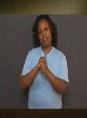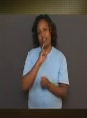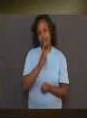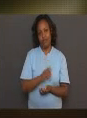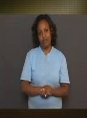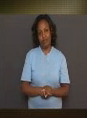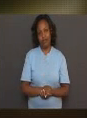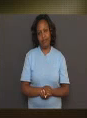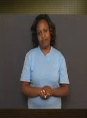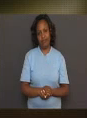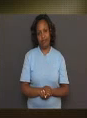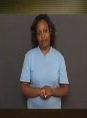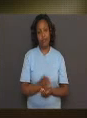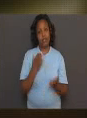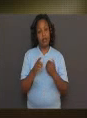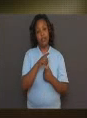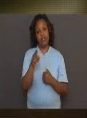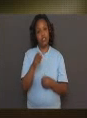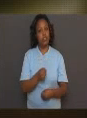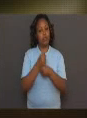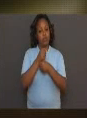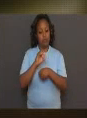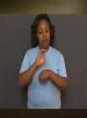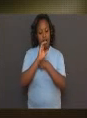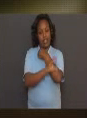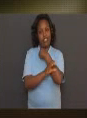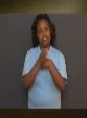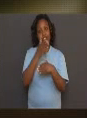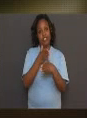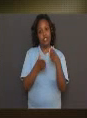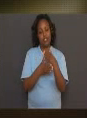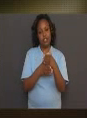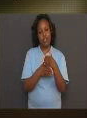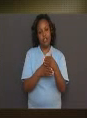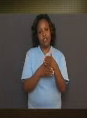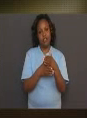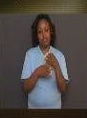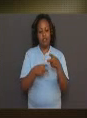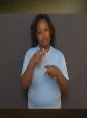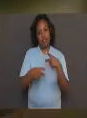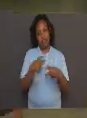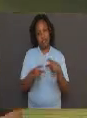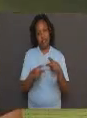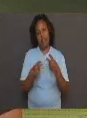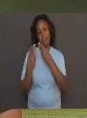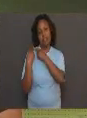You can also support national development and engage in civic pride.